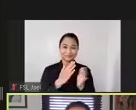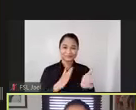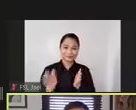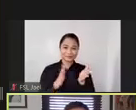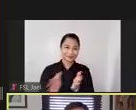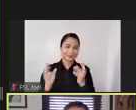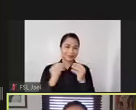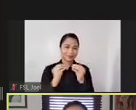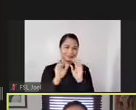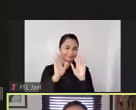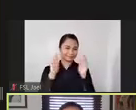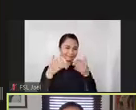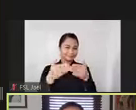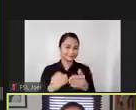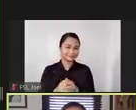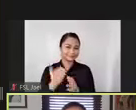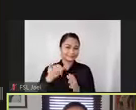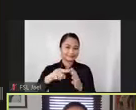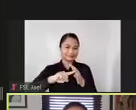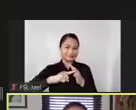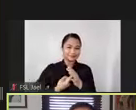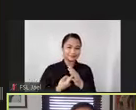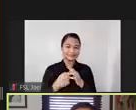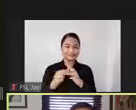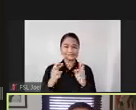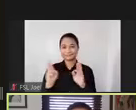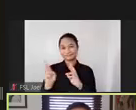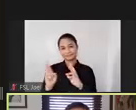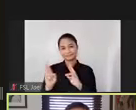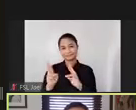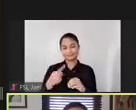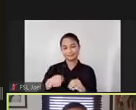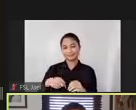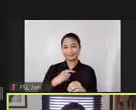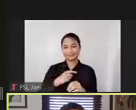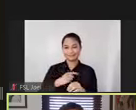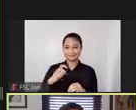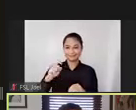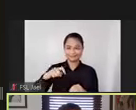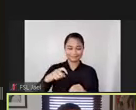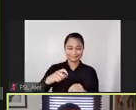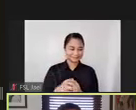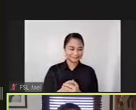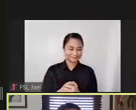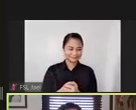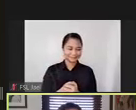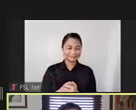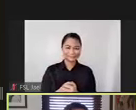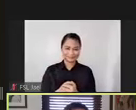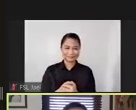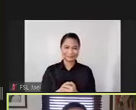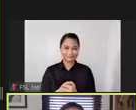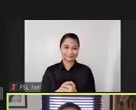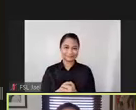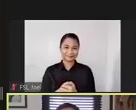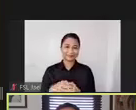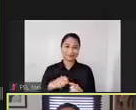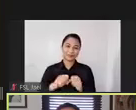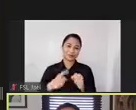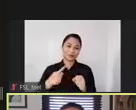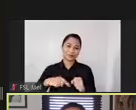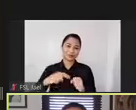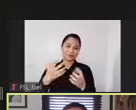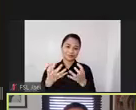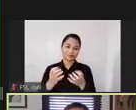us ourselves as a sustainable organization and the influence that the IOC has on international federations